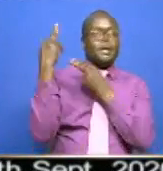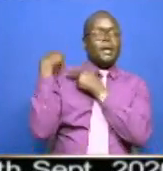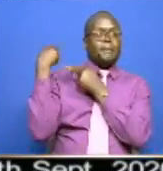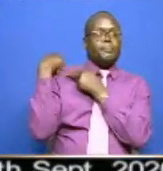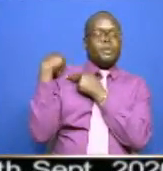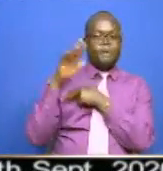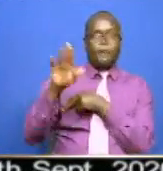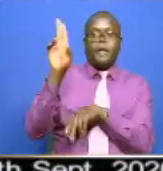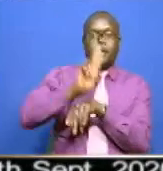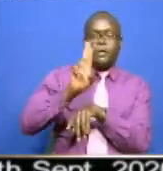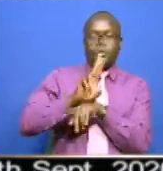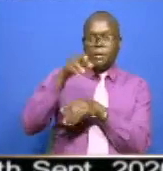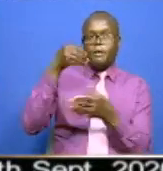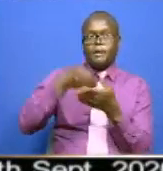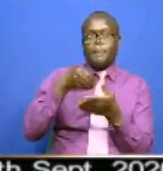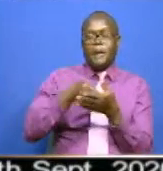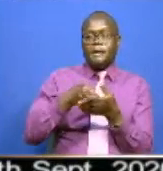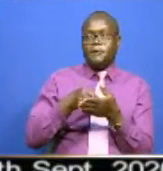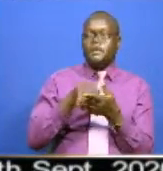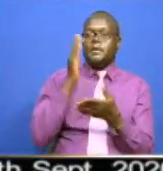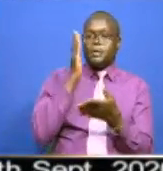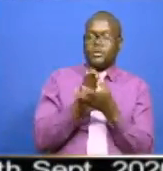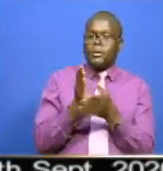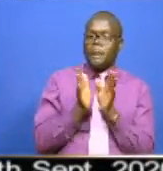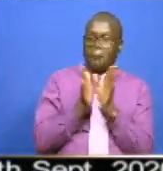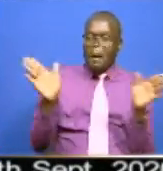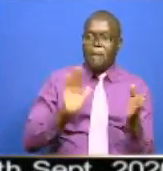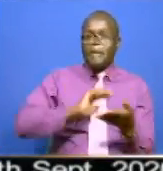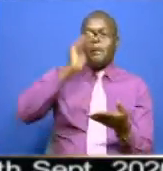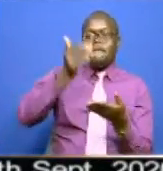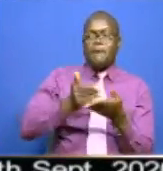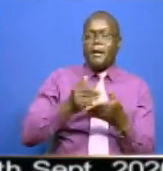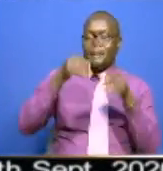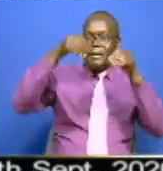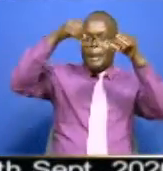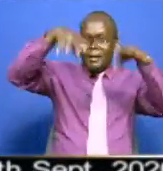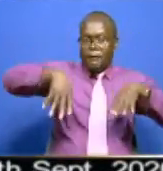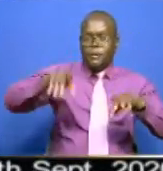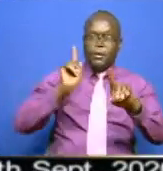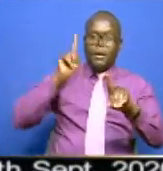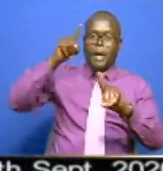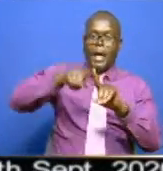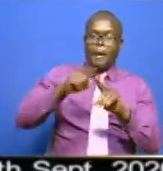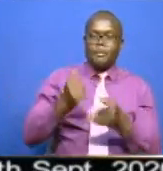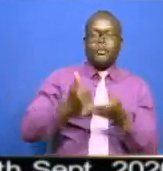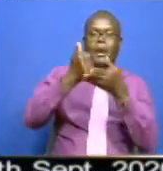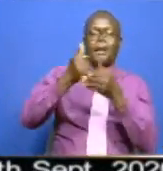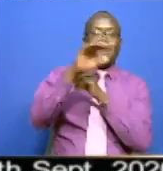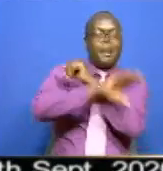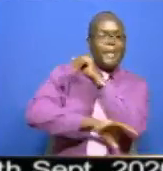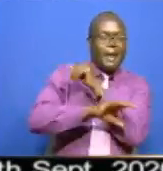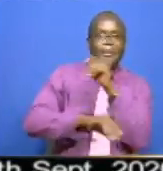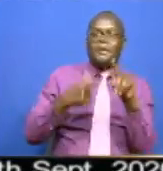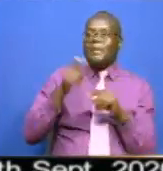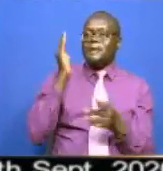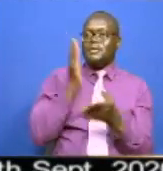for the use of this money. It is public funds. Devolution was supposed to take this country far. It has